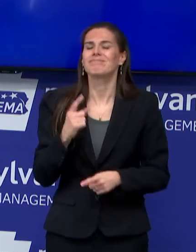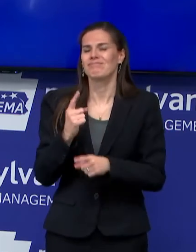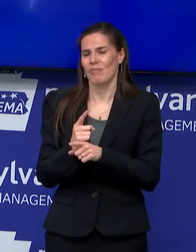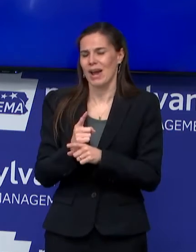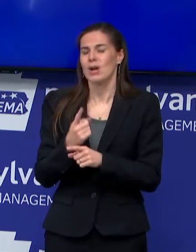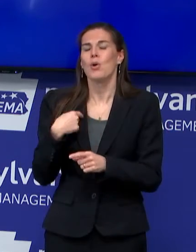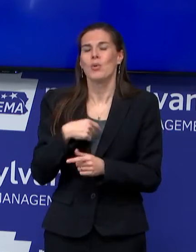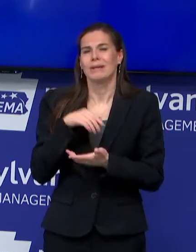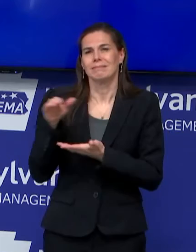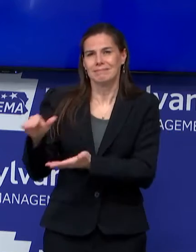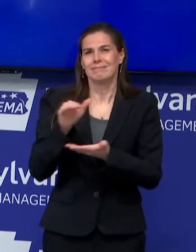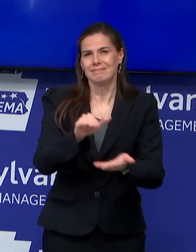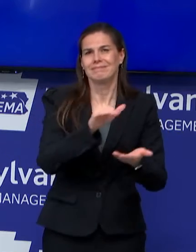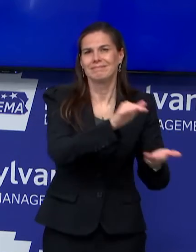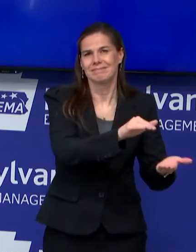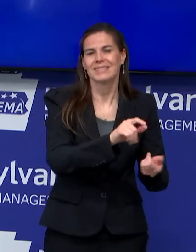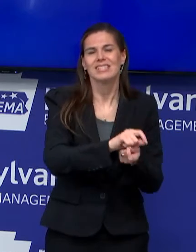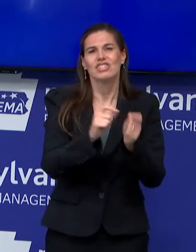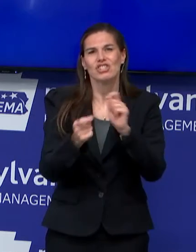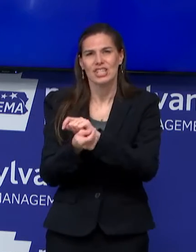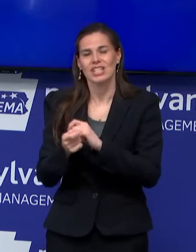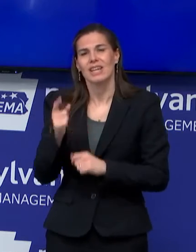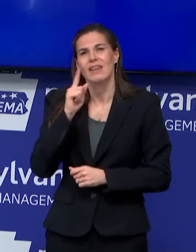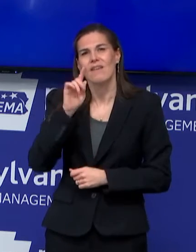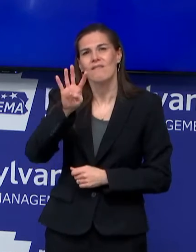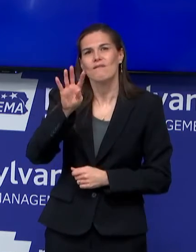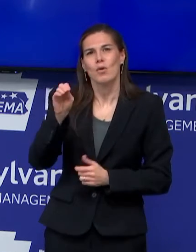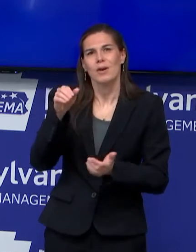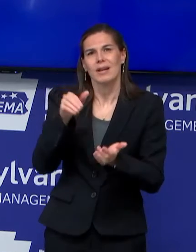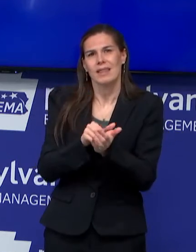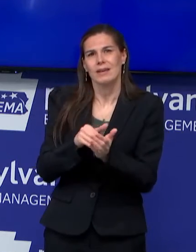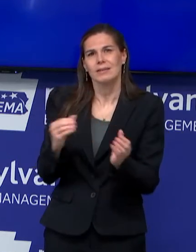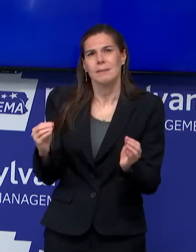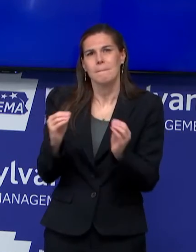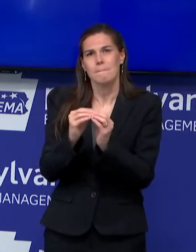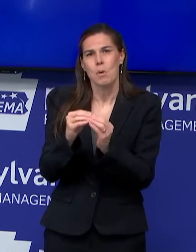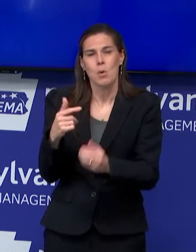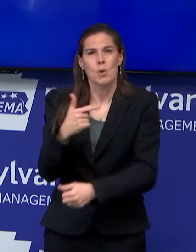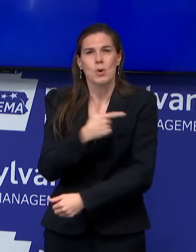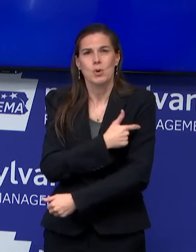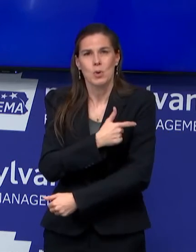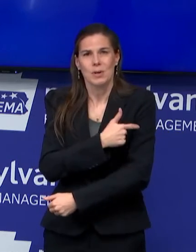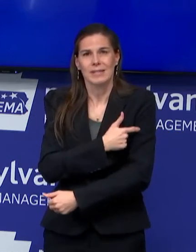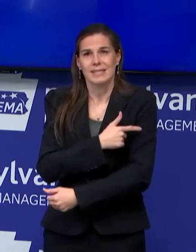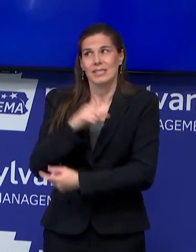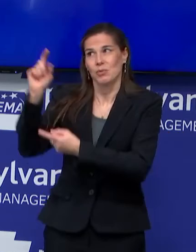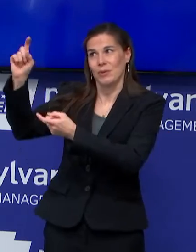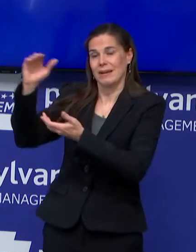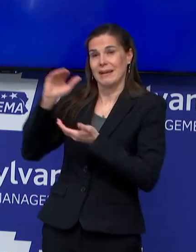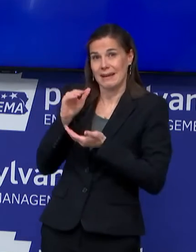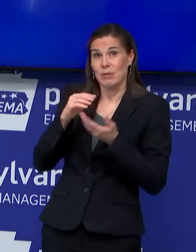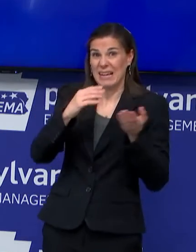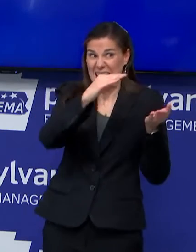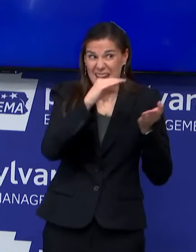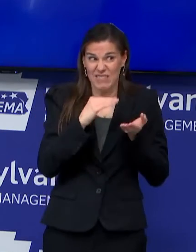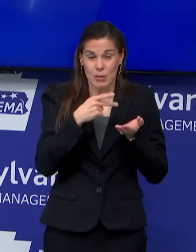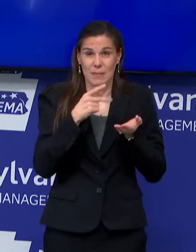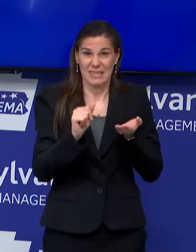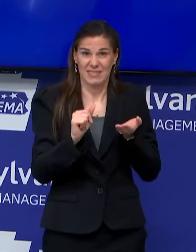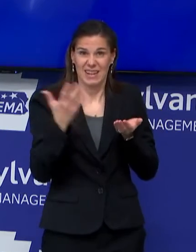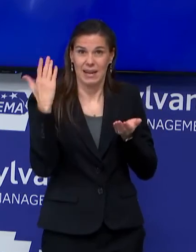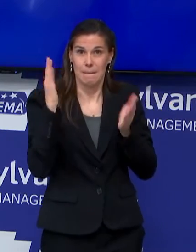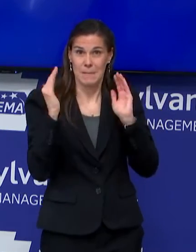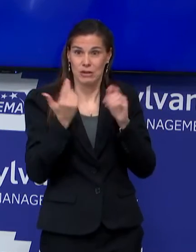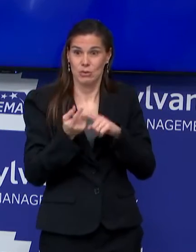changing in Pennsylvania. I believe this week we saw 40,000 more doses allocated to Pennsylvania than last week, which was a huge jump. So